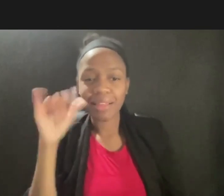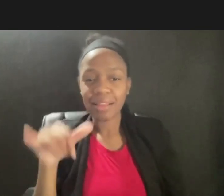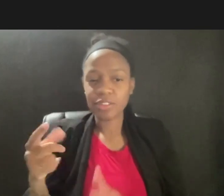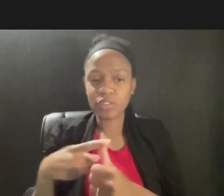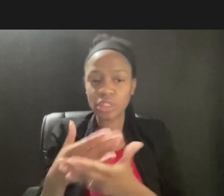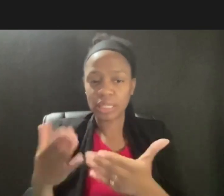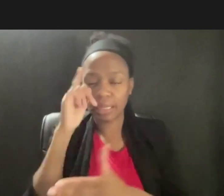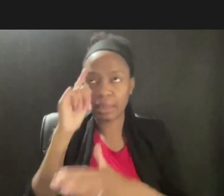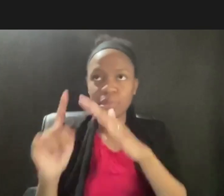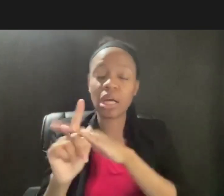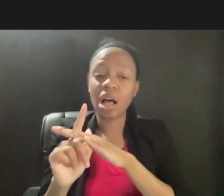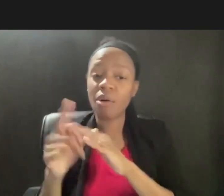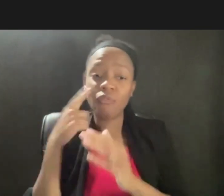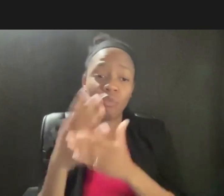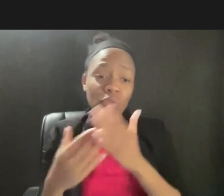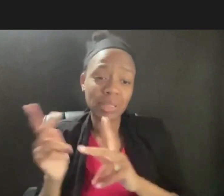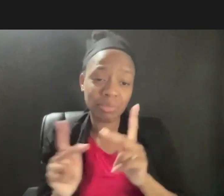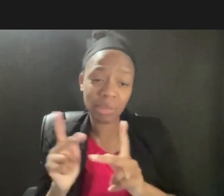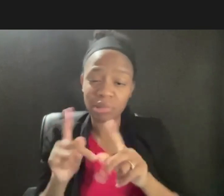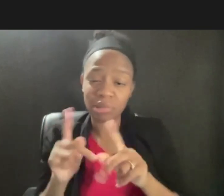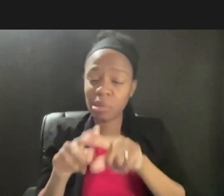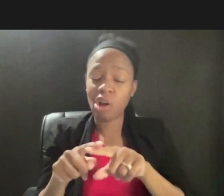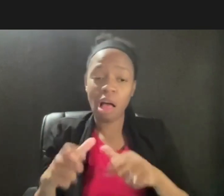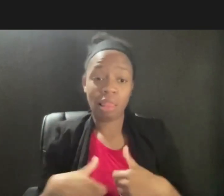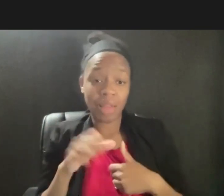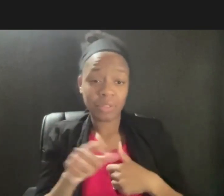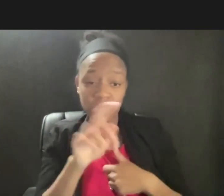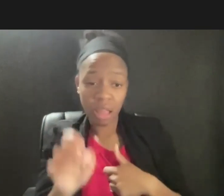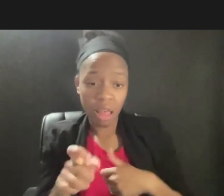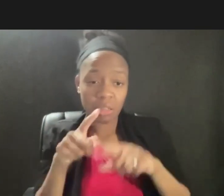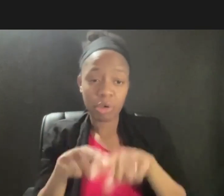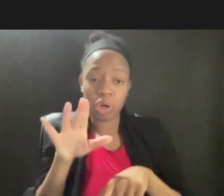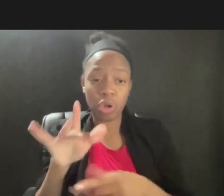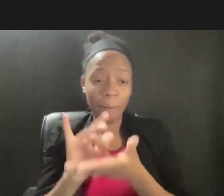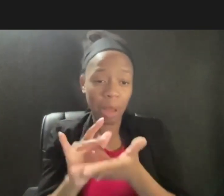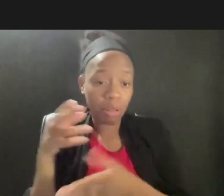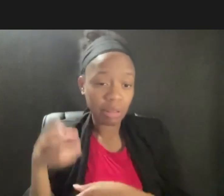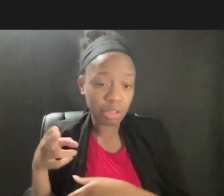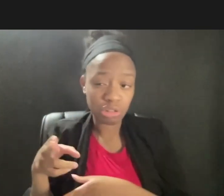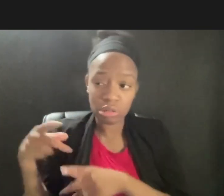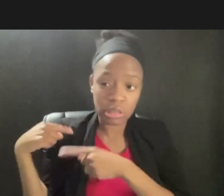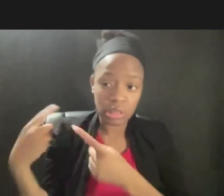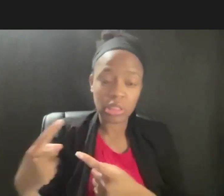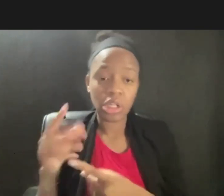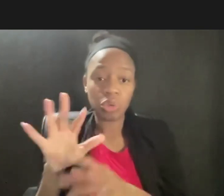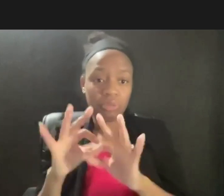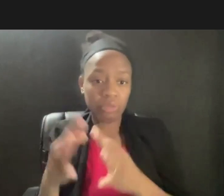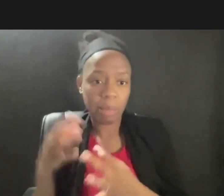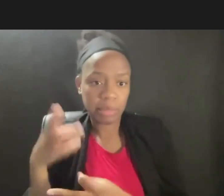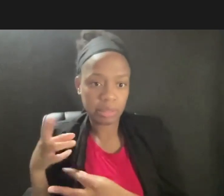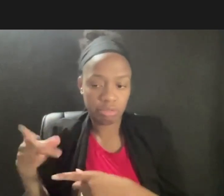comes to mind. And for some people, depending on lifestyle, depending on your medical history, depending on your family